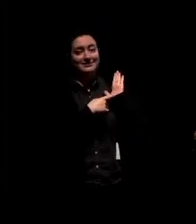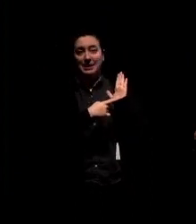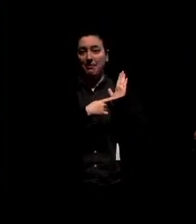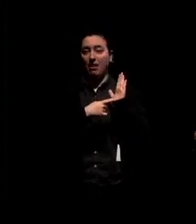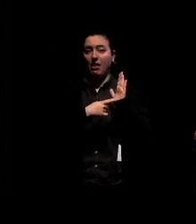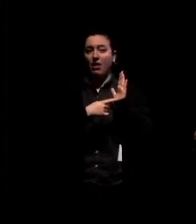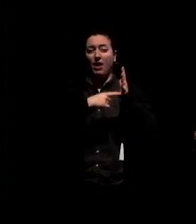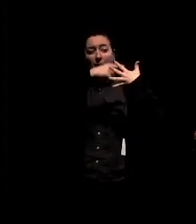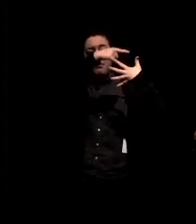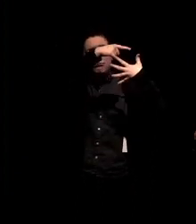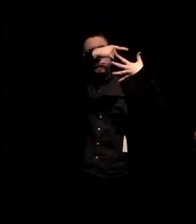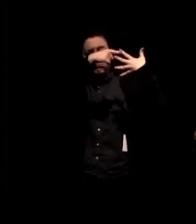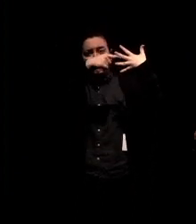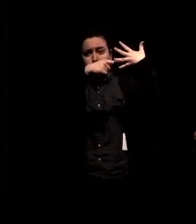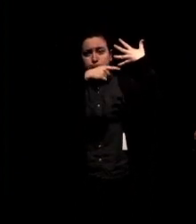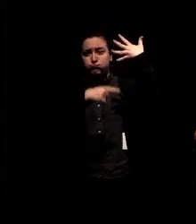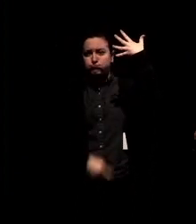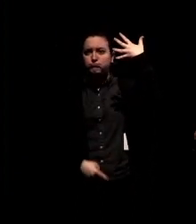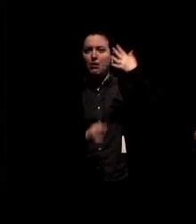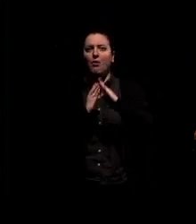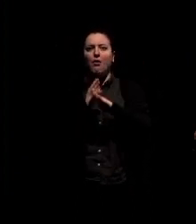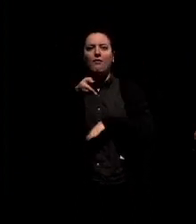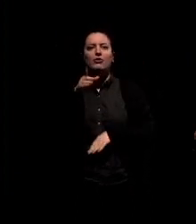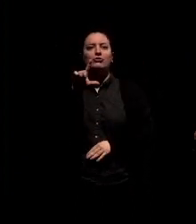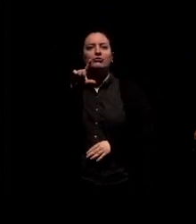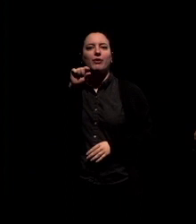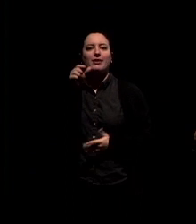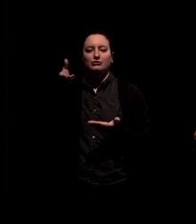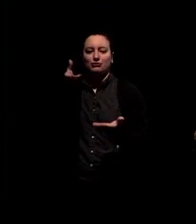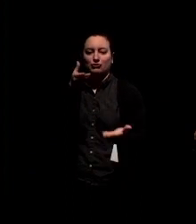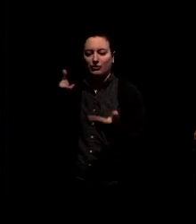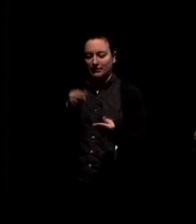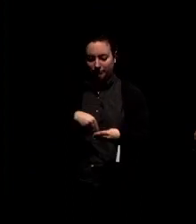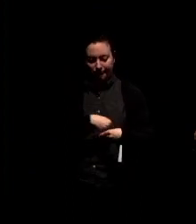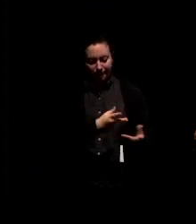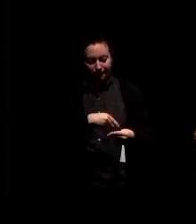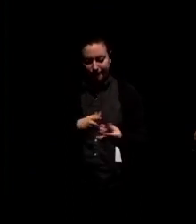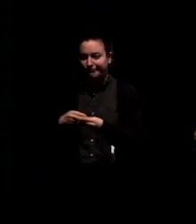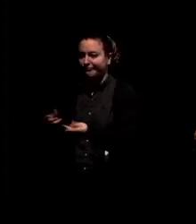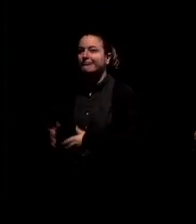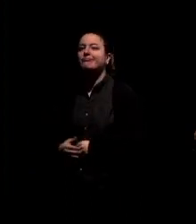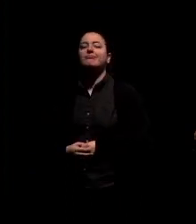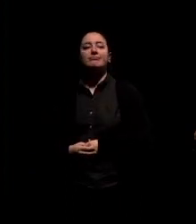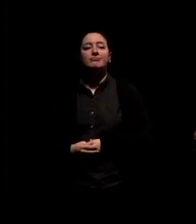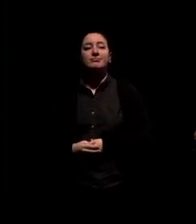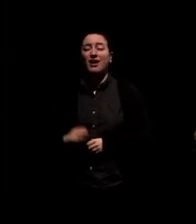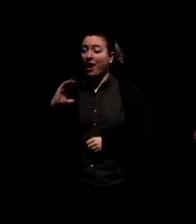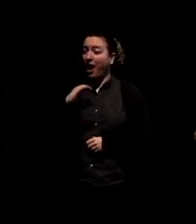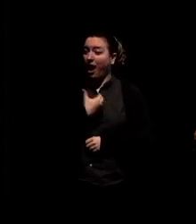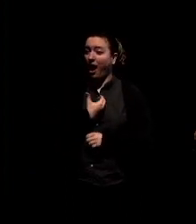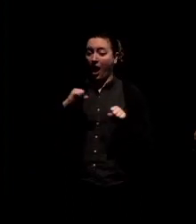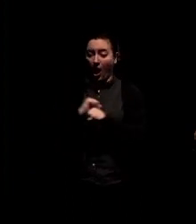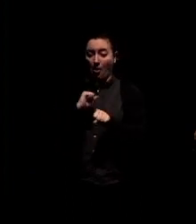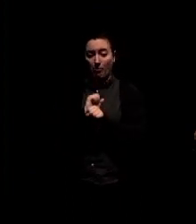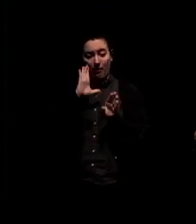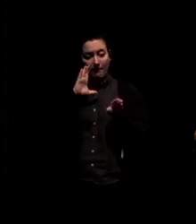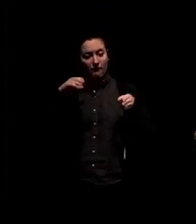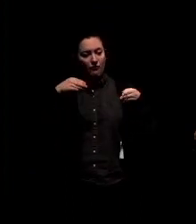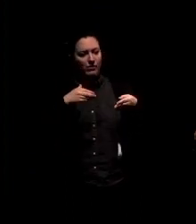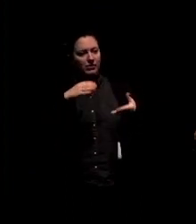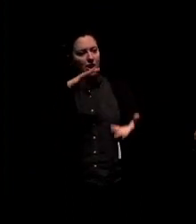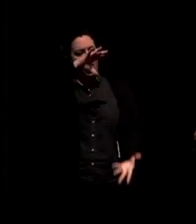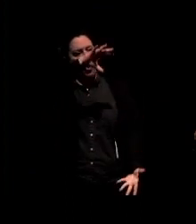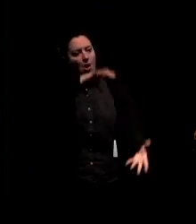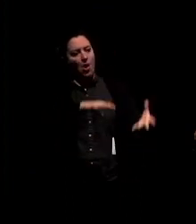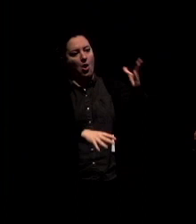different services that we provide at Rainbow Health. We really view our work, as I said, through a whole person, whole care lens, which